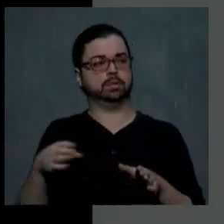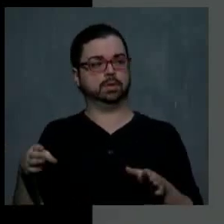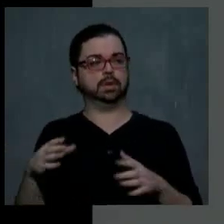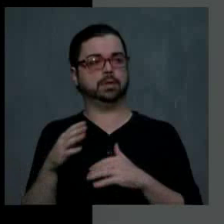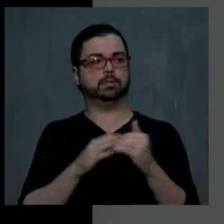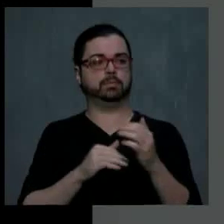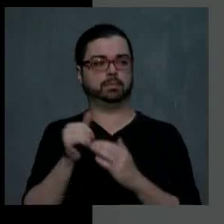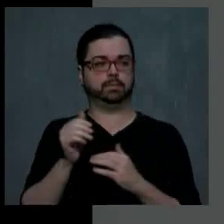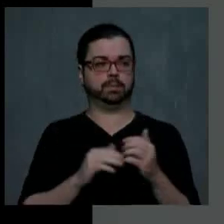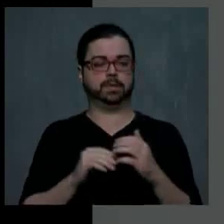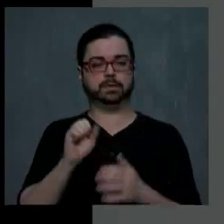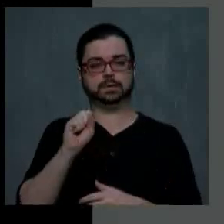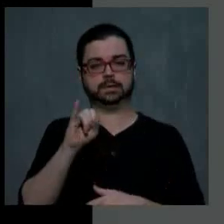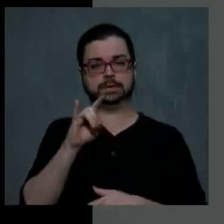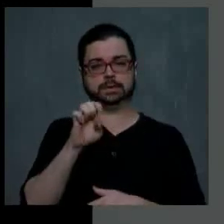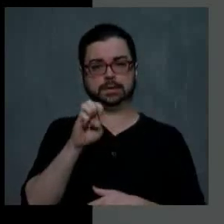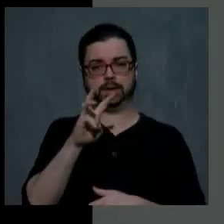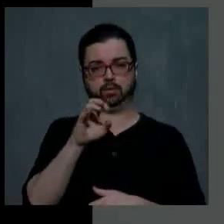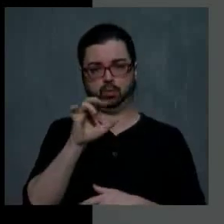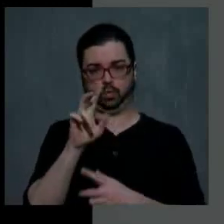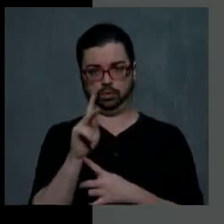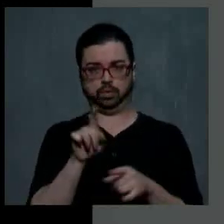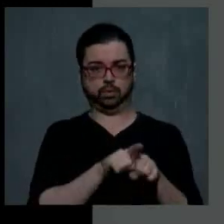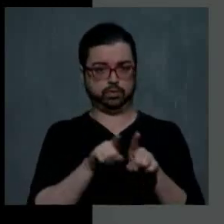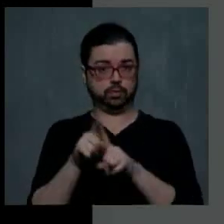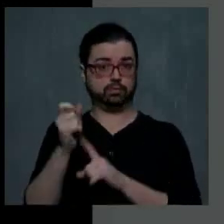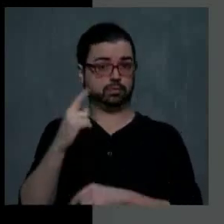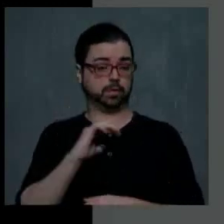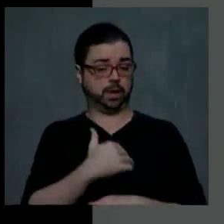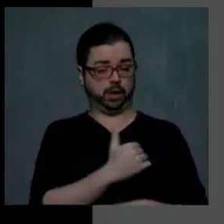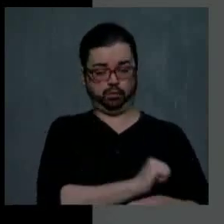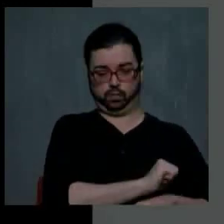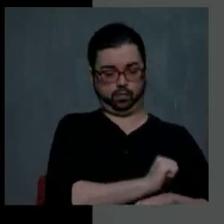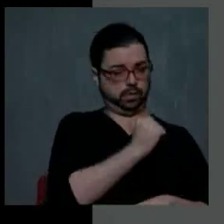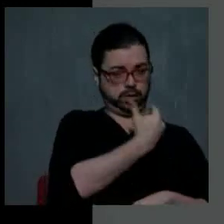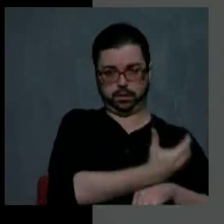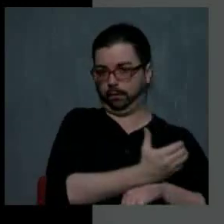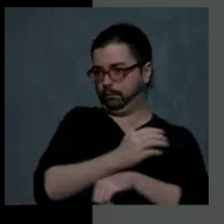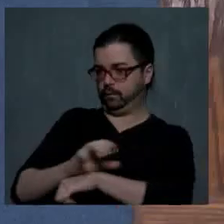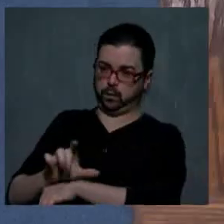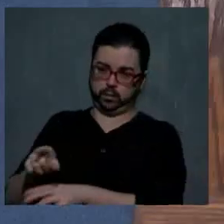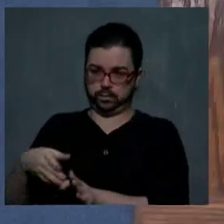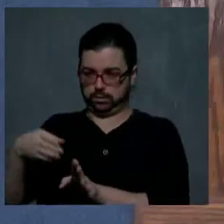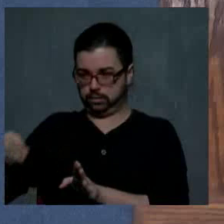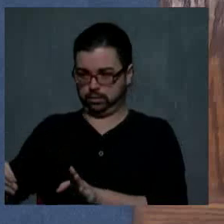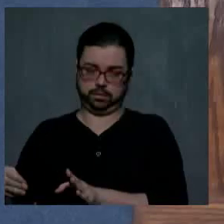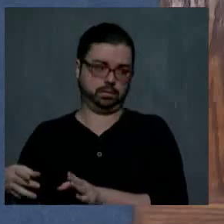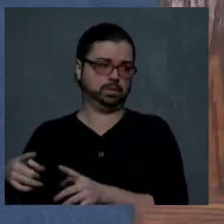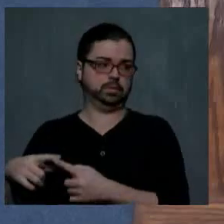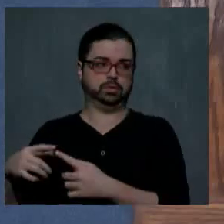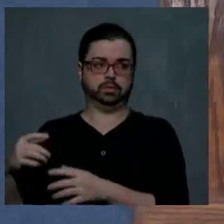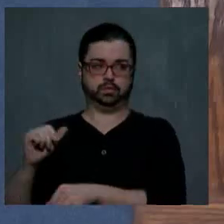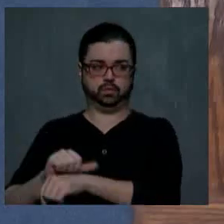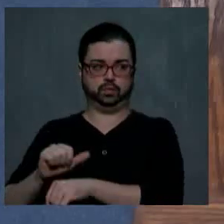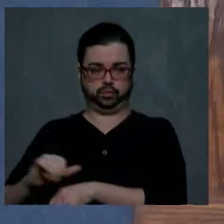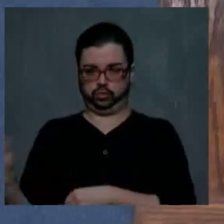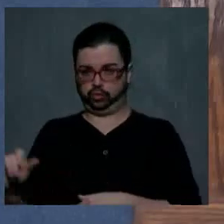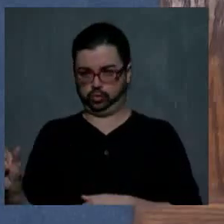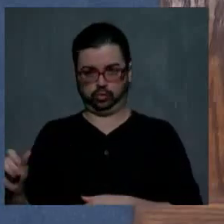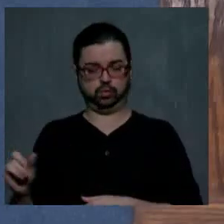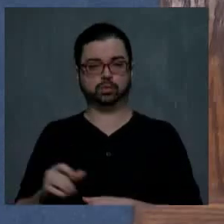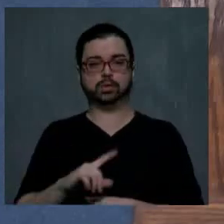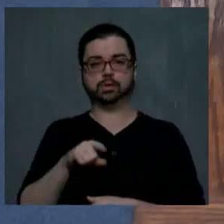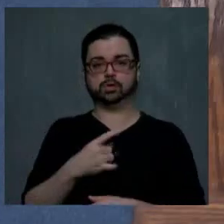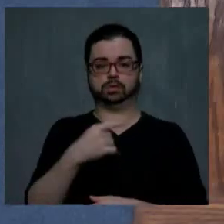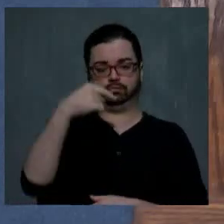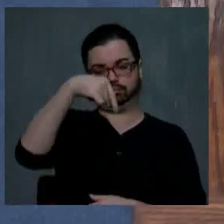sidewalk. And our work in no way will force you to do any work on the adjacent property or anything. It's just the Boundary Street improvements in